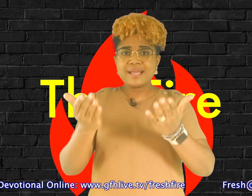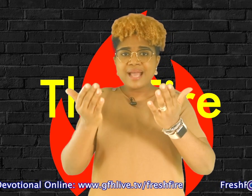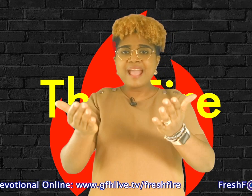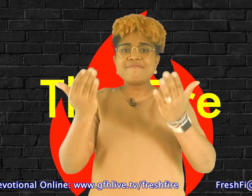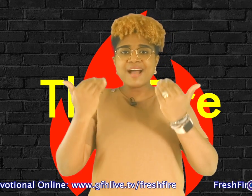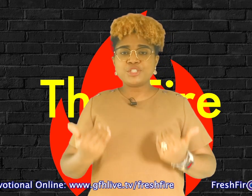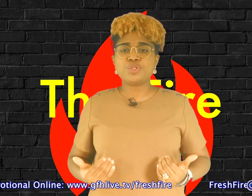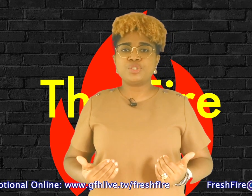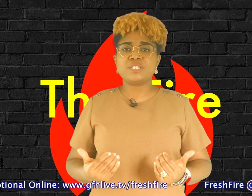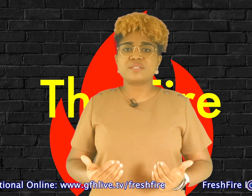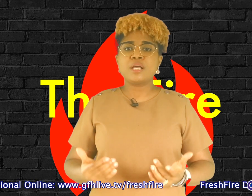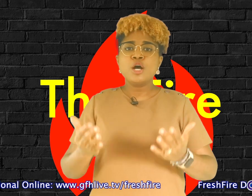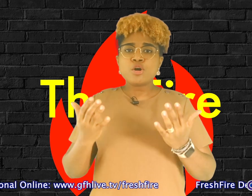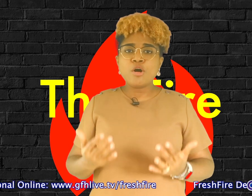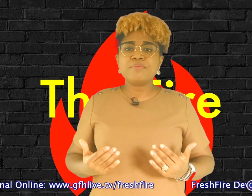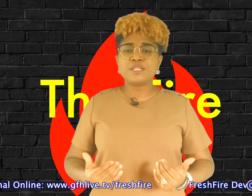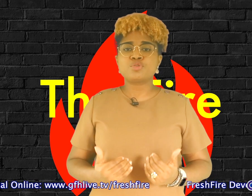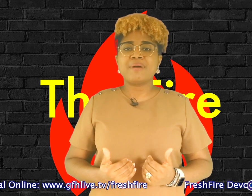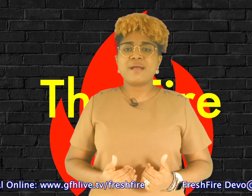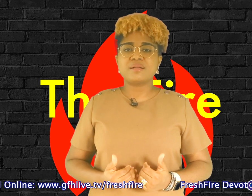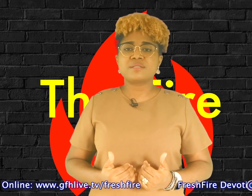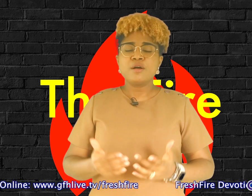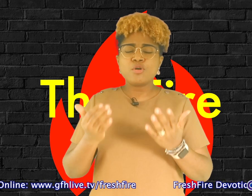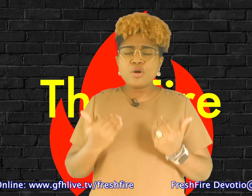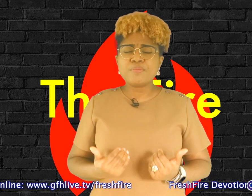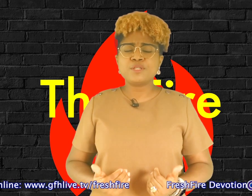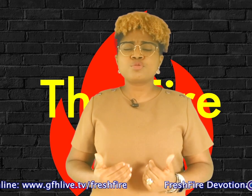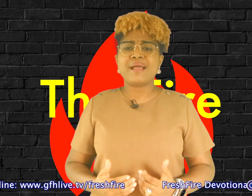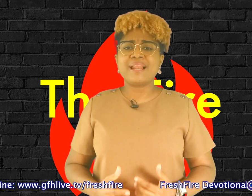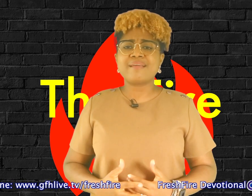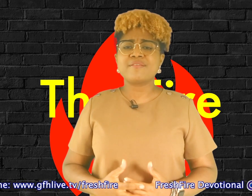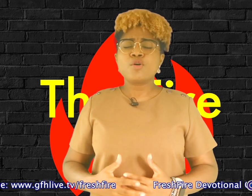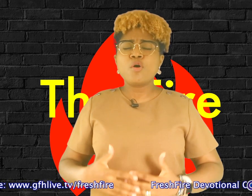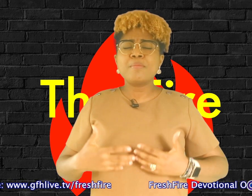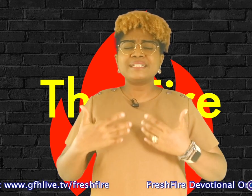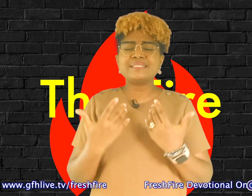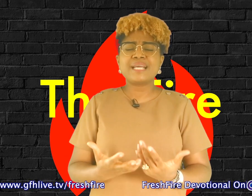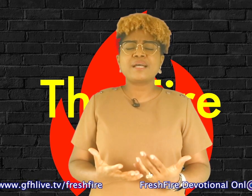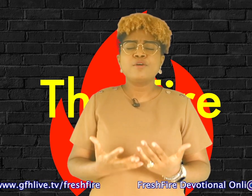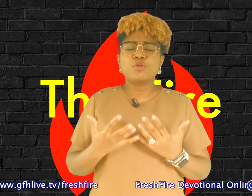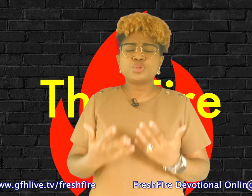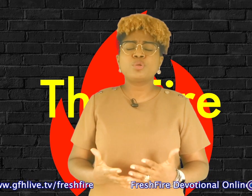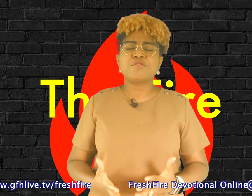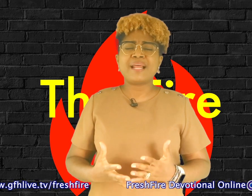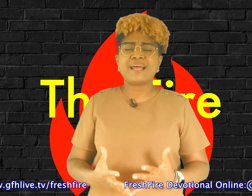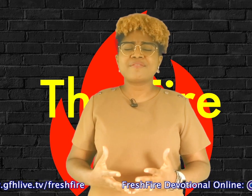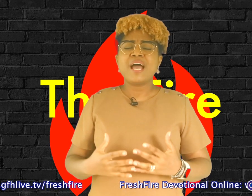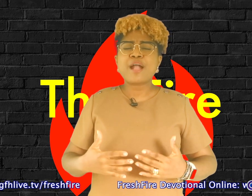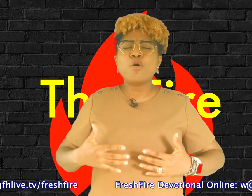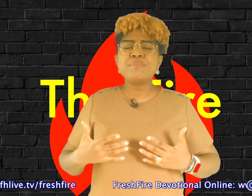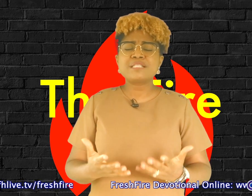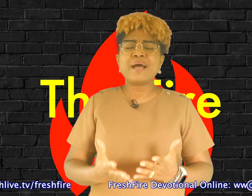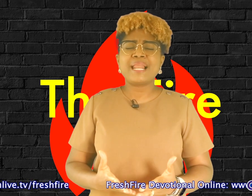and say, "I invite you, Jesus, come into my heart. Come into my life. Come and take control of my